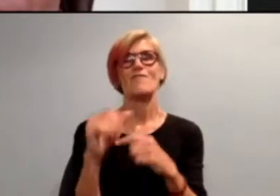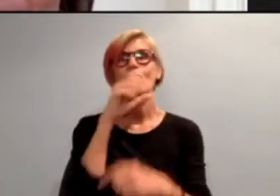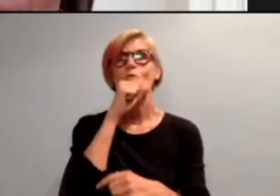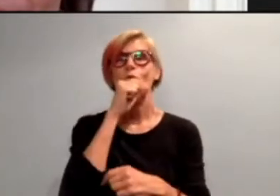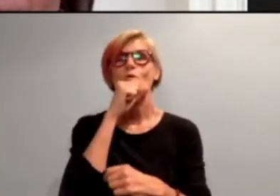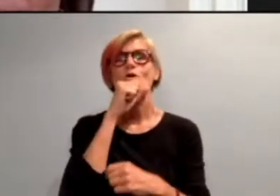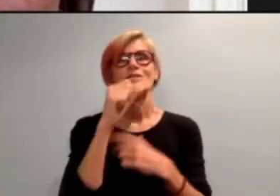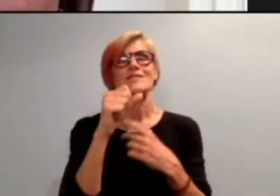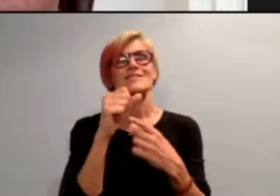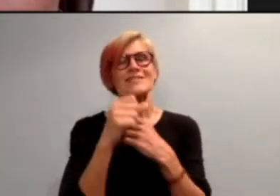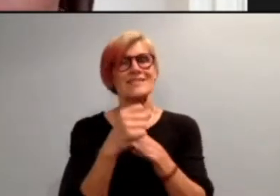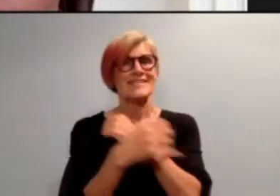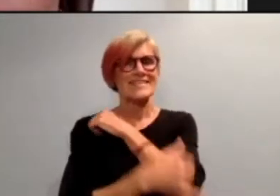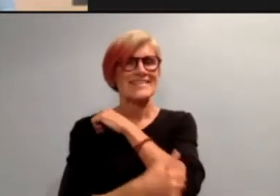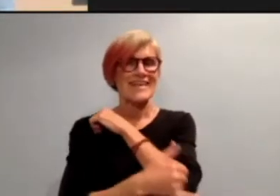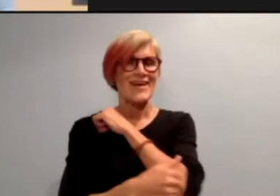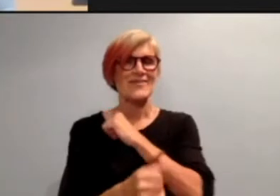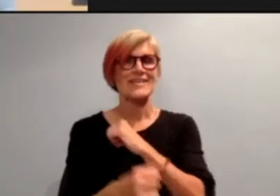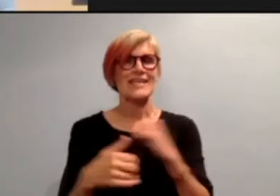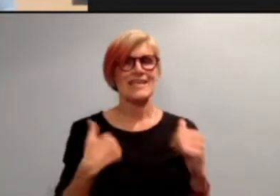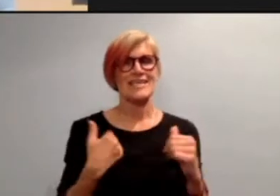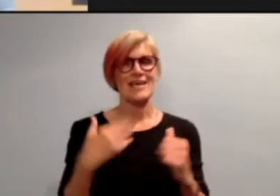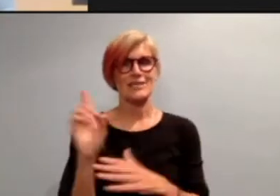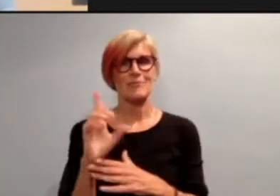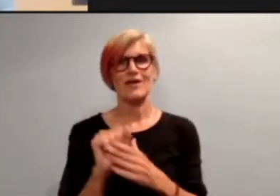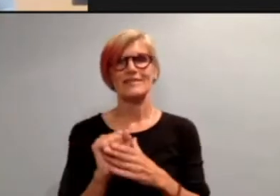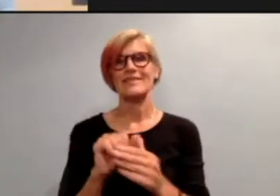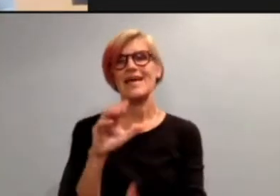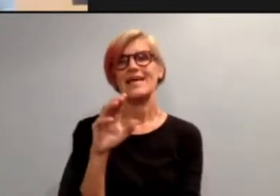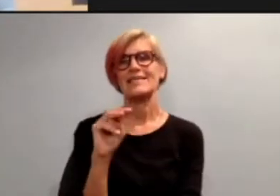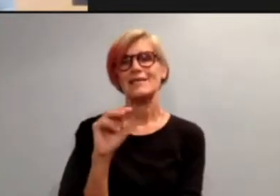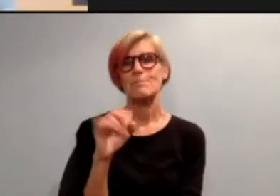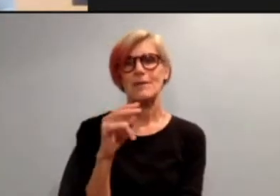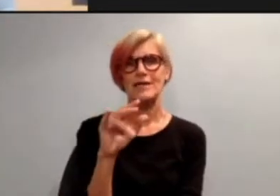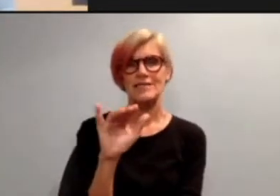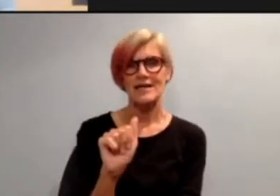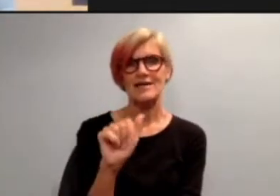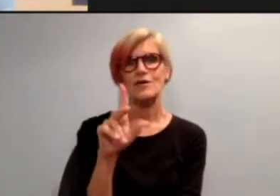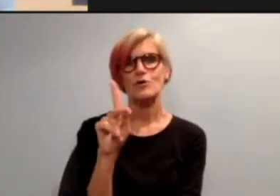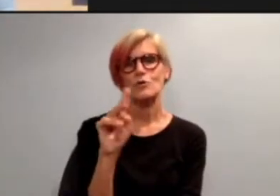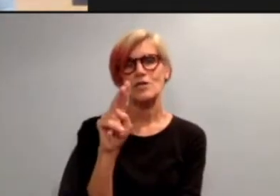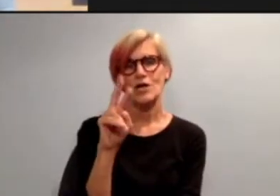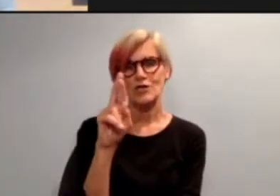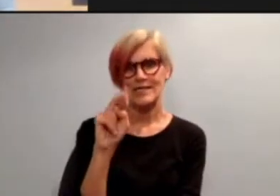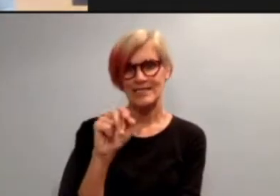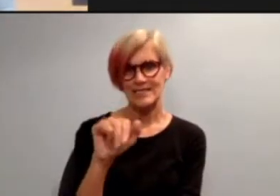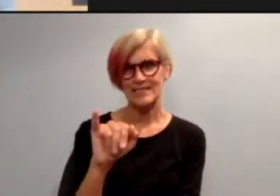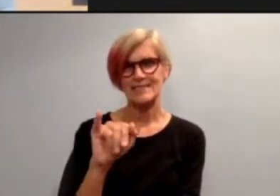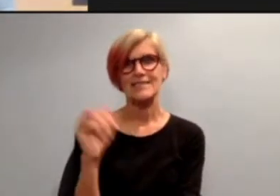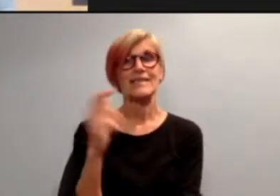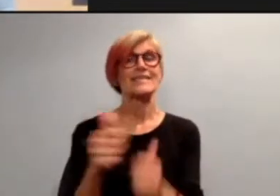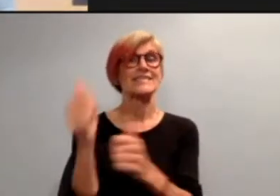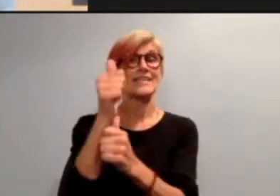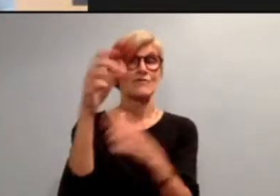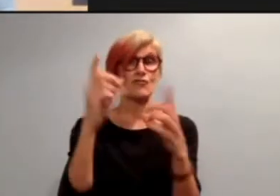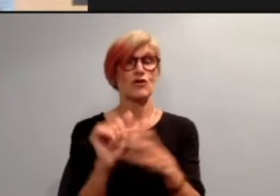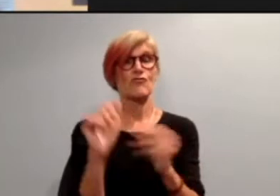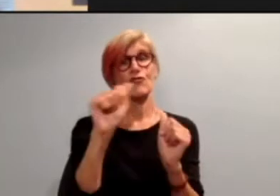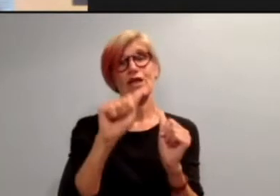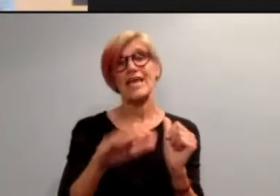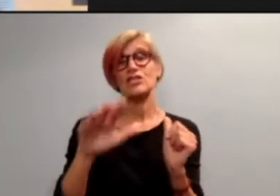And Manjusha Kulkarni, Executive Director for Asian Pacific Policy and Planning Council in Los Angeles, which is a